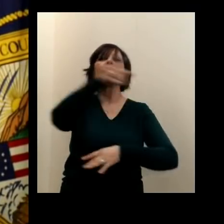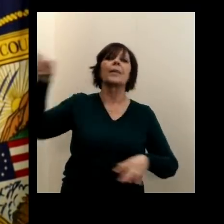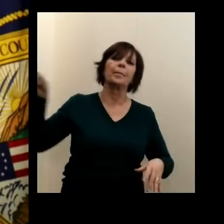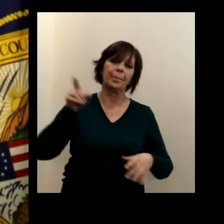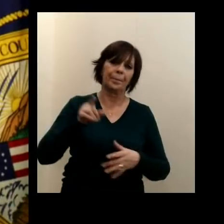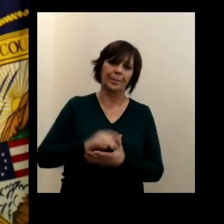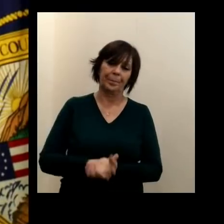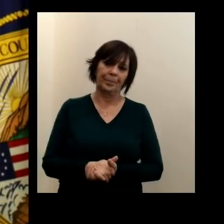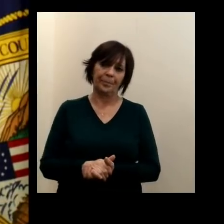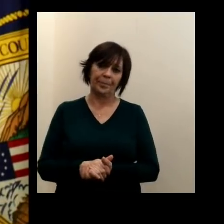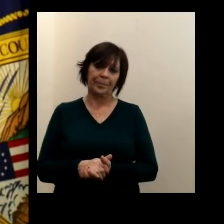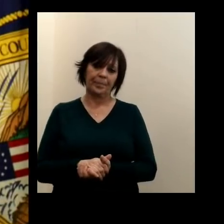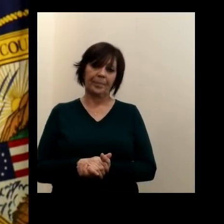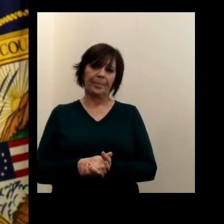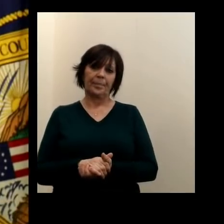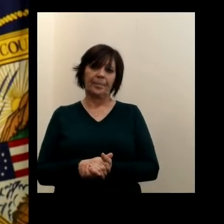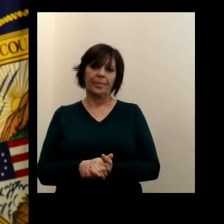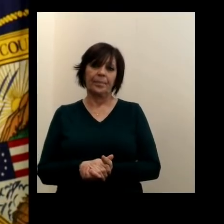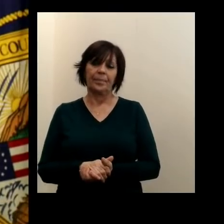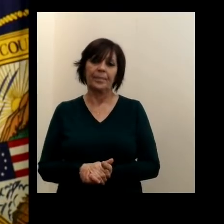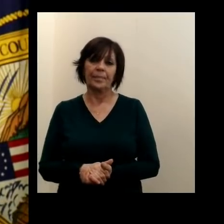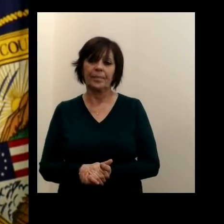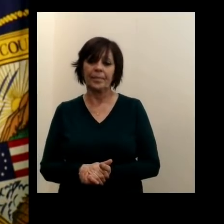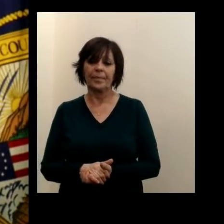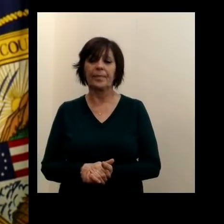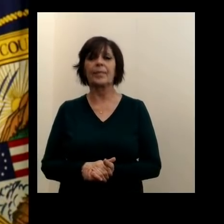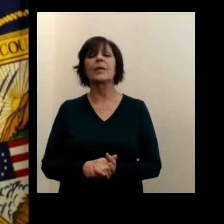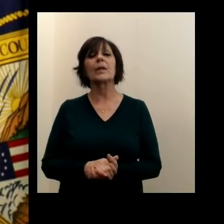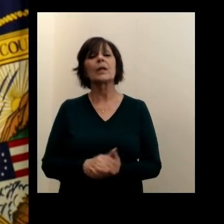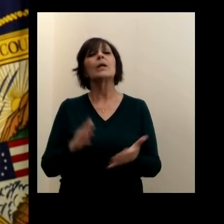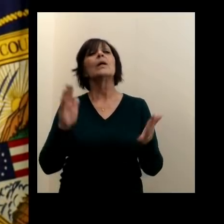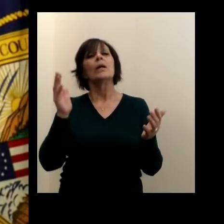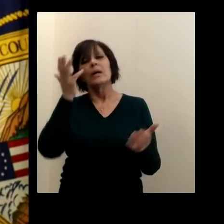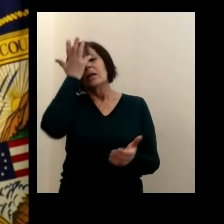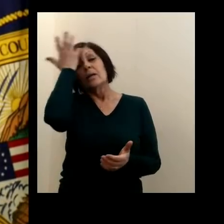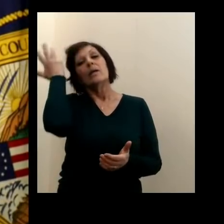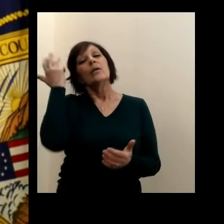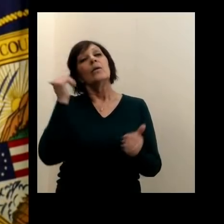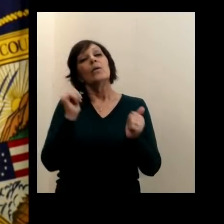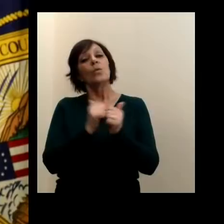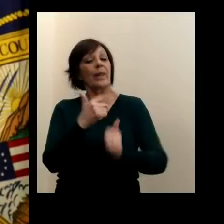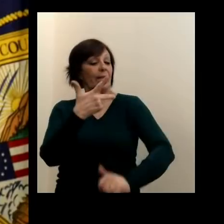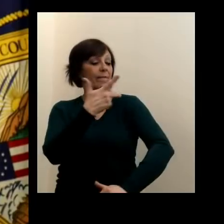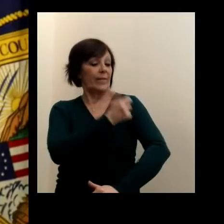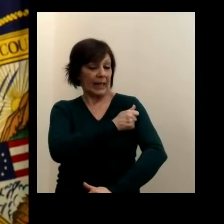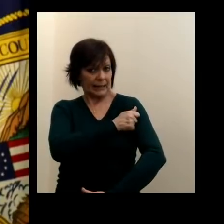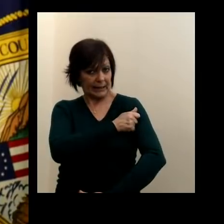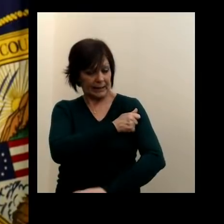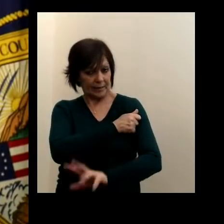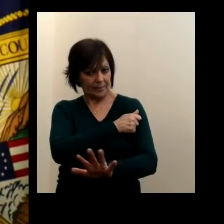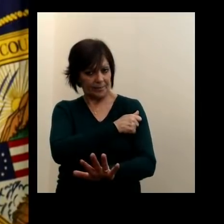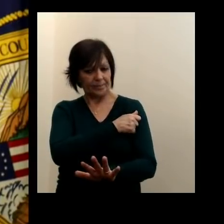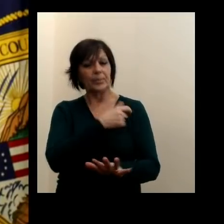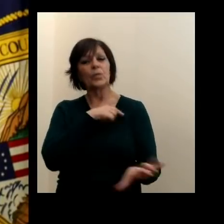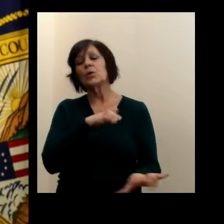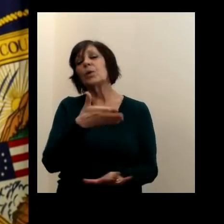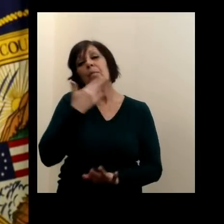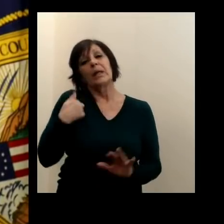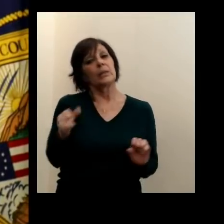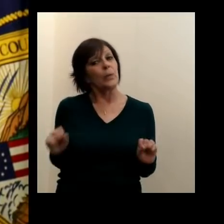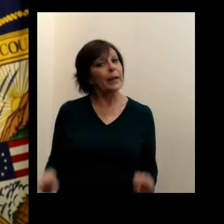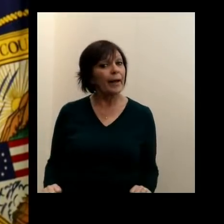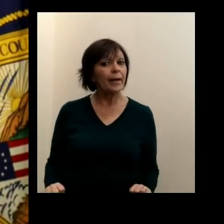yourself at risk to getting sick. So when it comes to vaccine delivery, we are doing the best that we